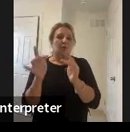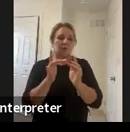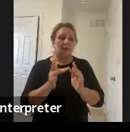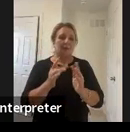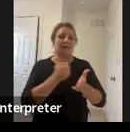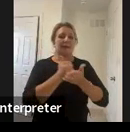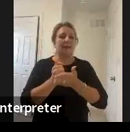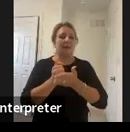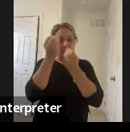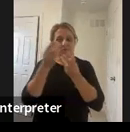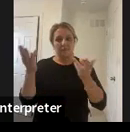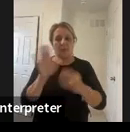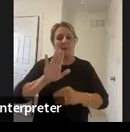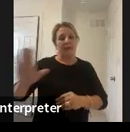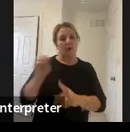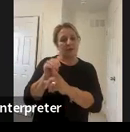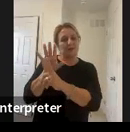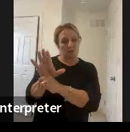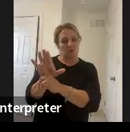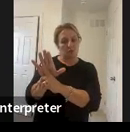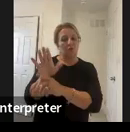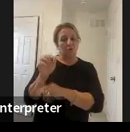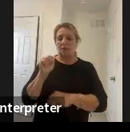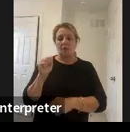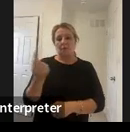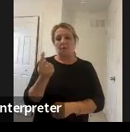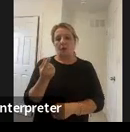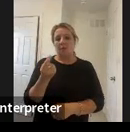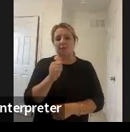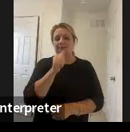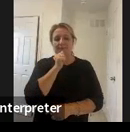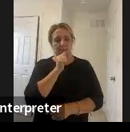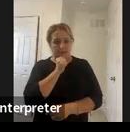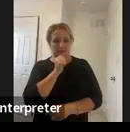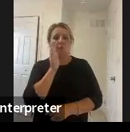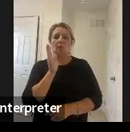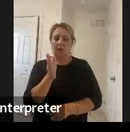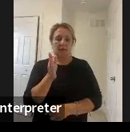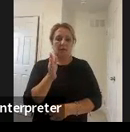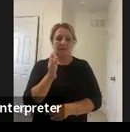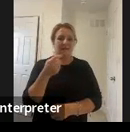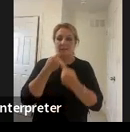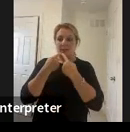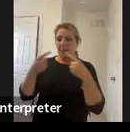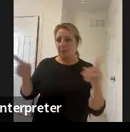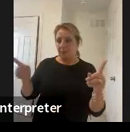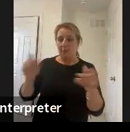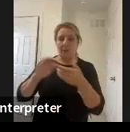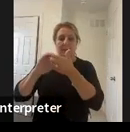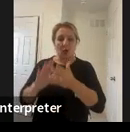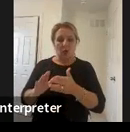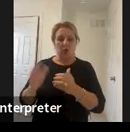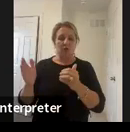them about their recent exposures. This is always done anonymously, meaning they will not be telling any partners or